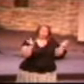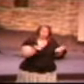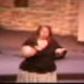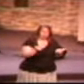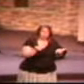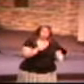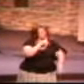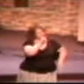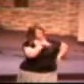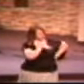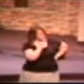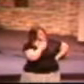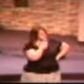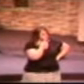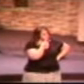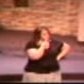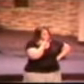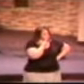really